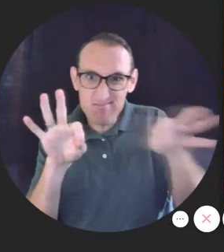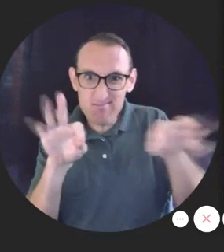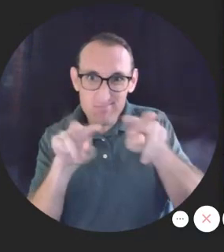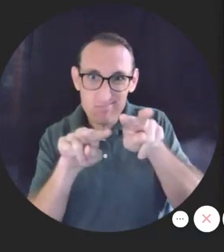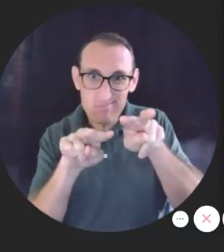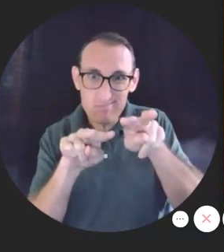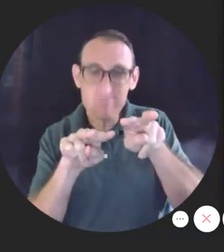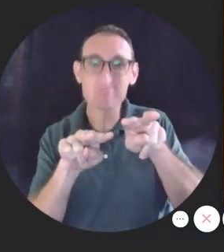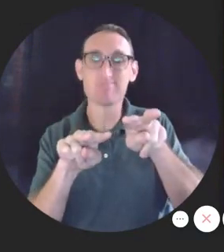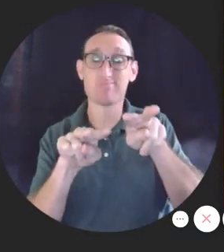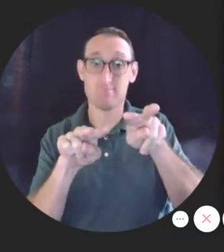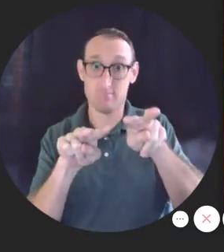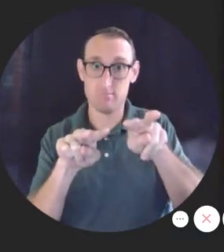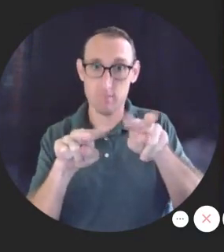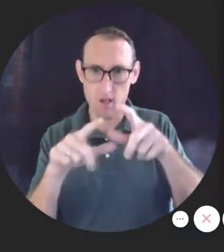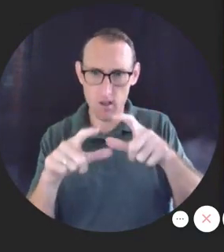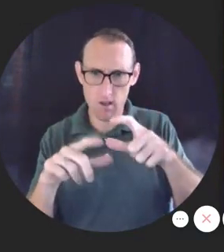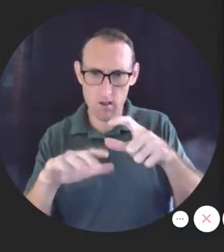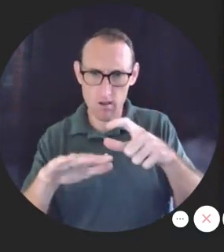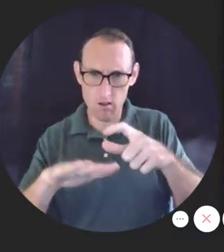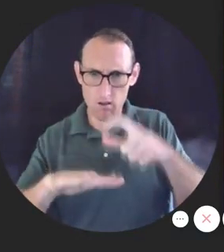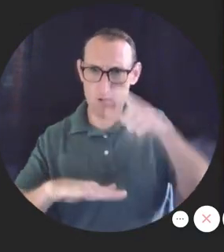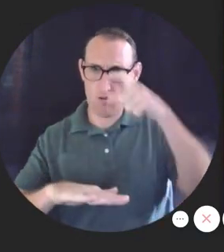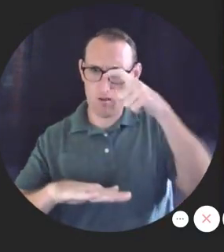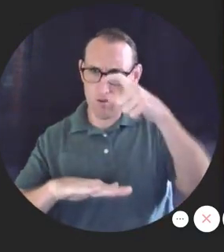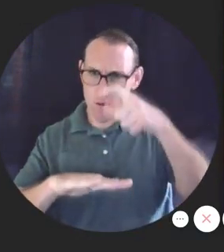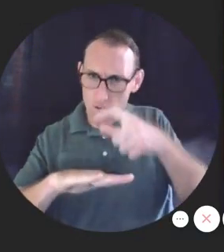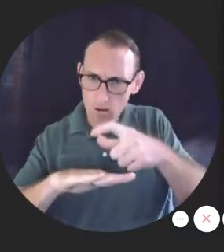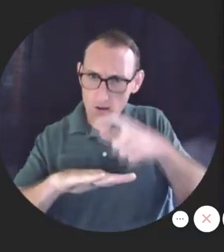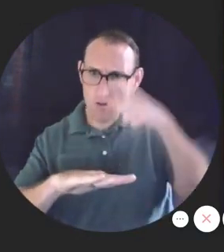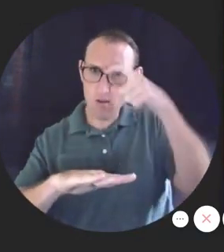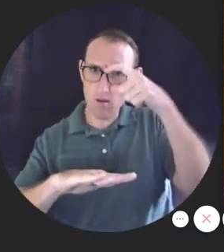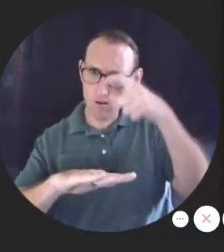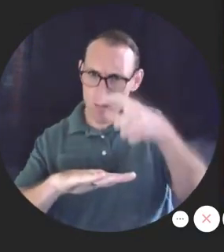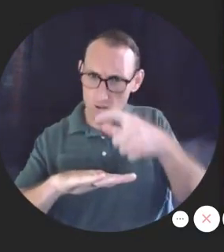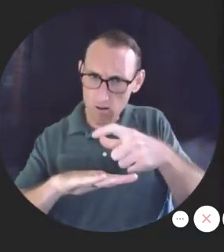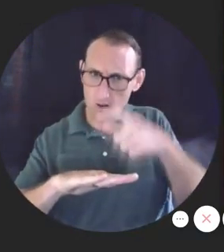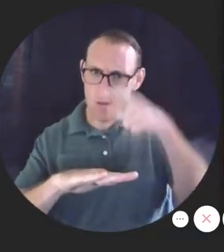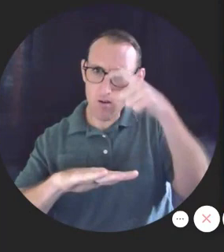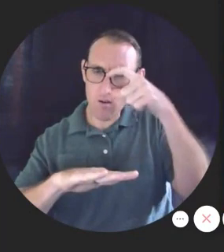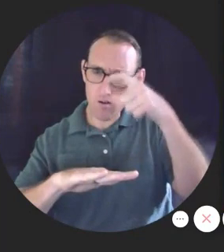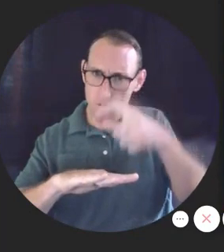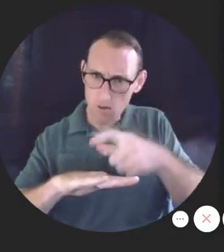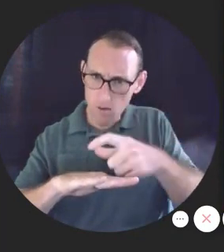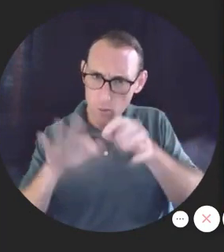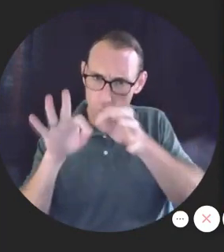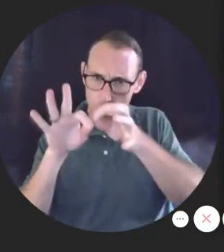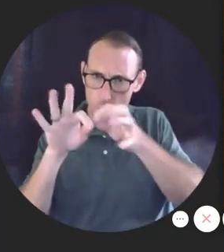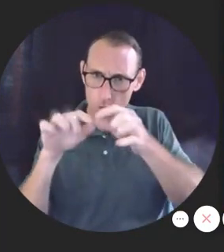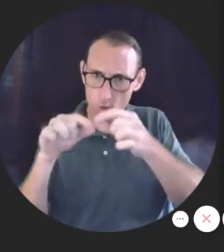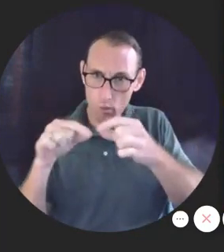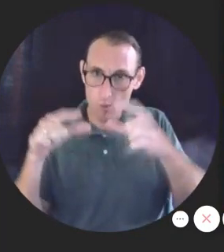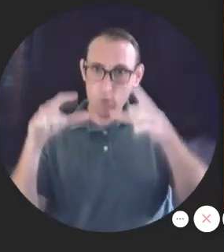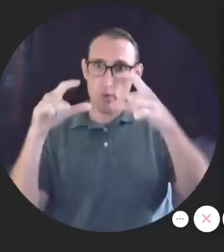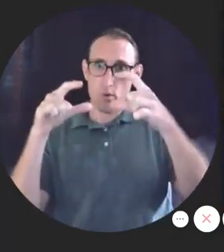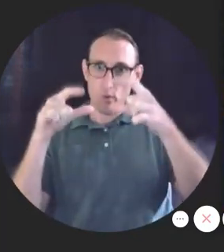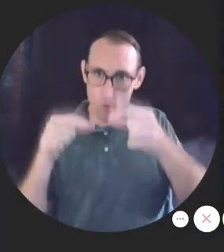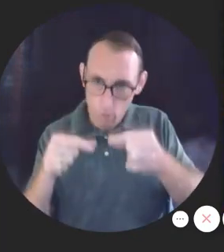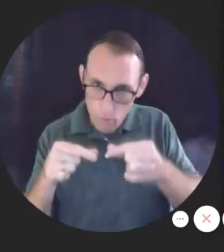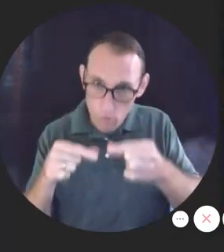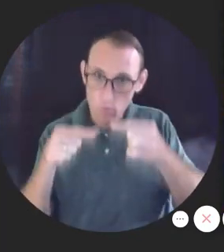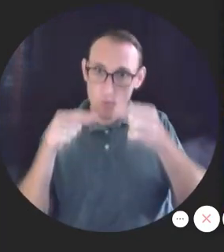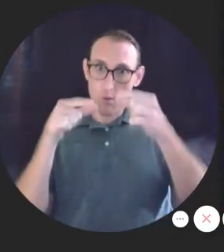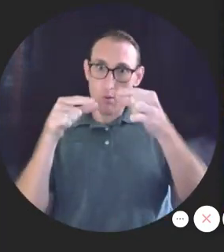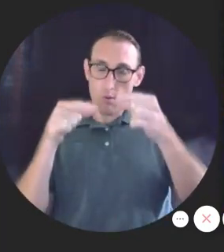And you can see if I move it, I'm noticing that if I move it up and down, those letters get larger and smaller.